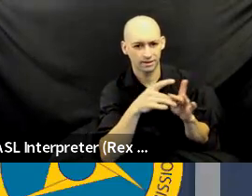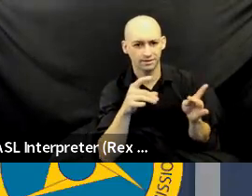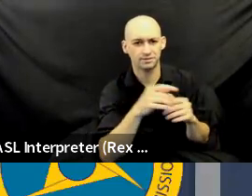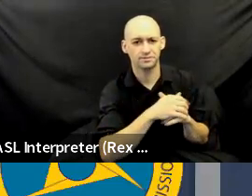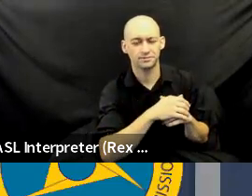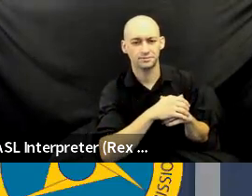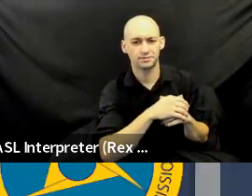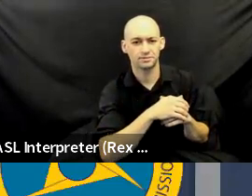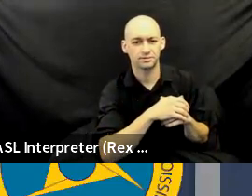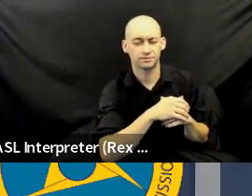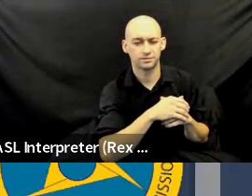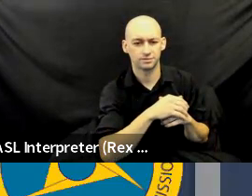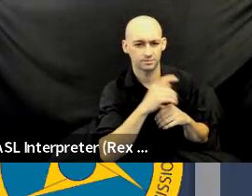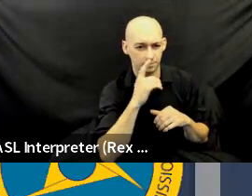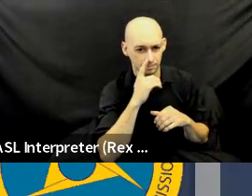Yes.